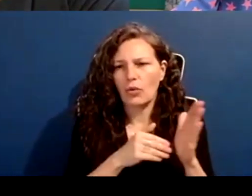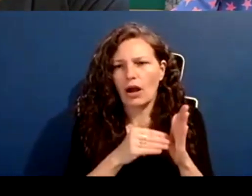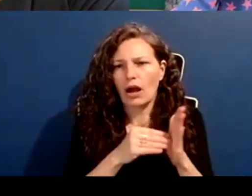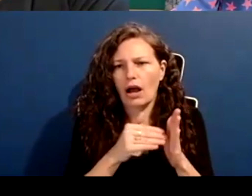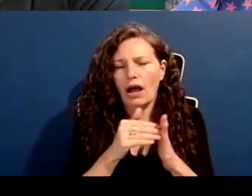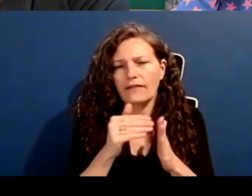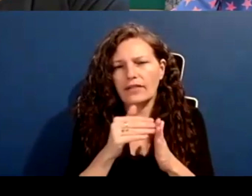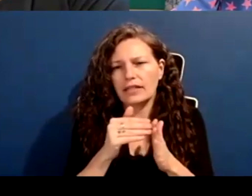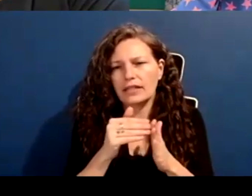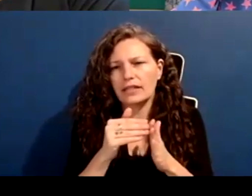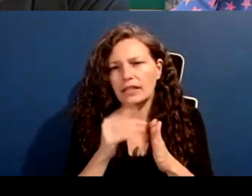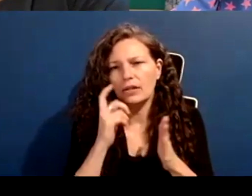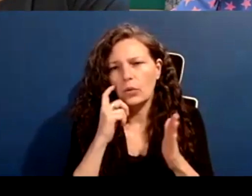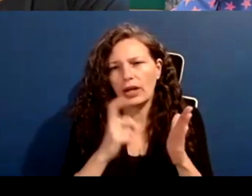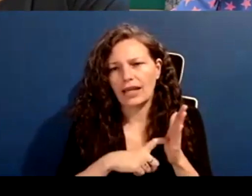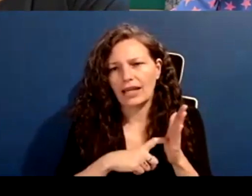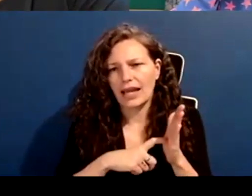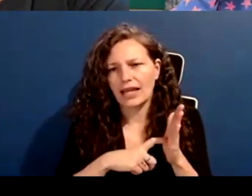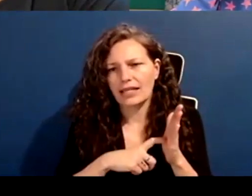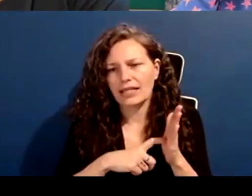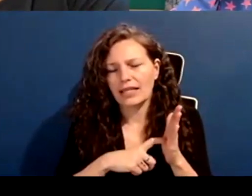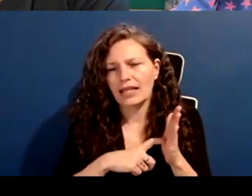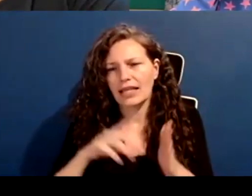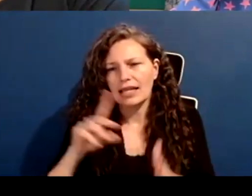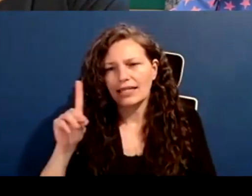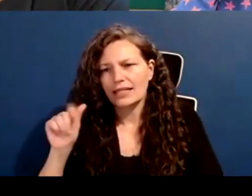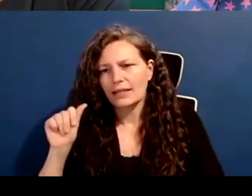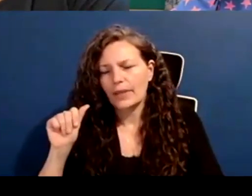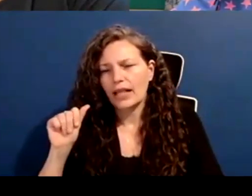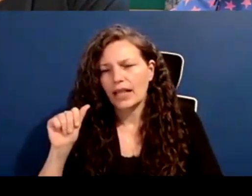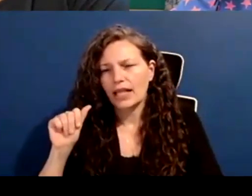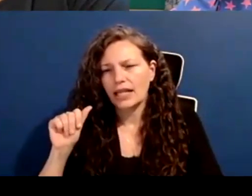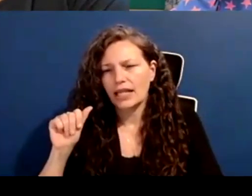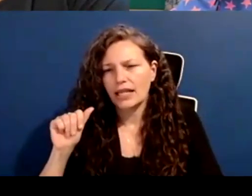his disability being something that is